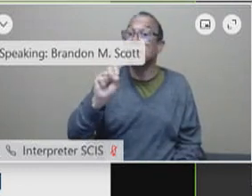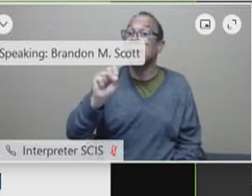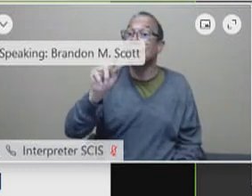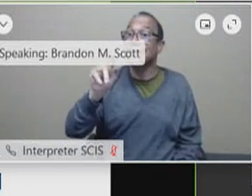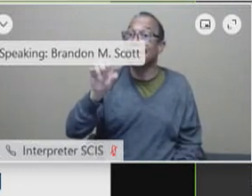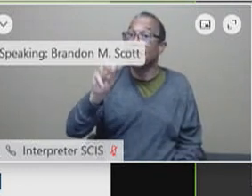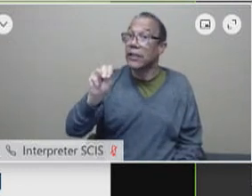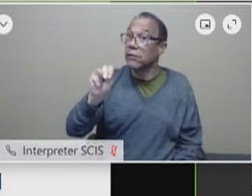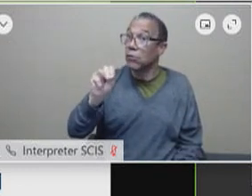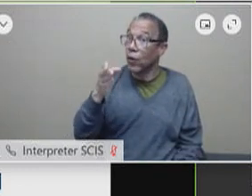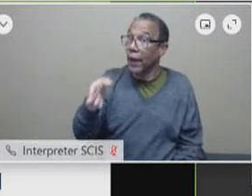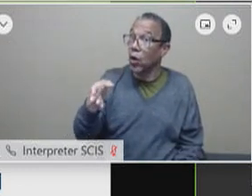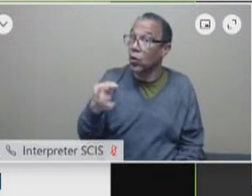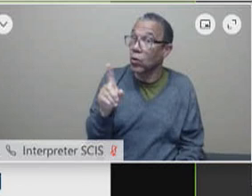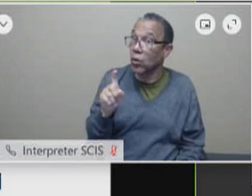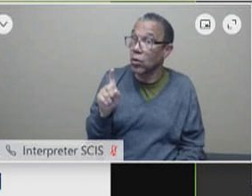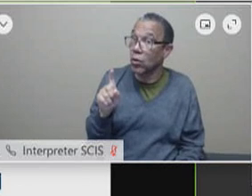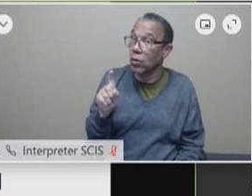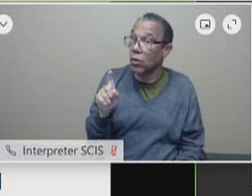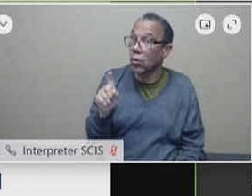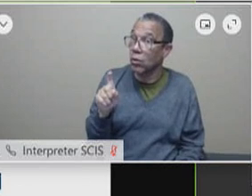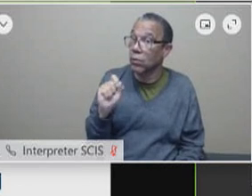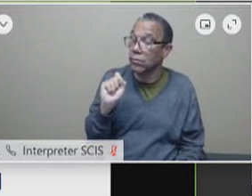Stephen, are you there?